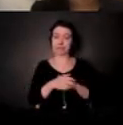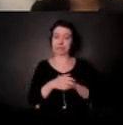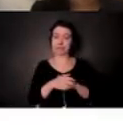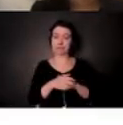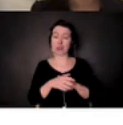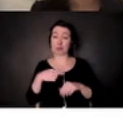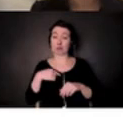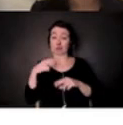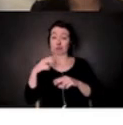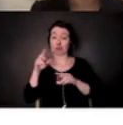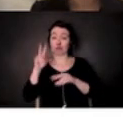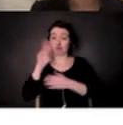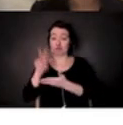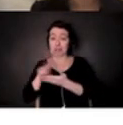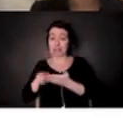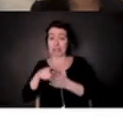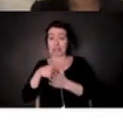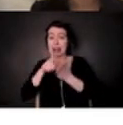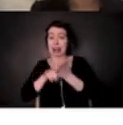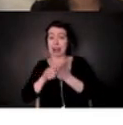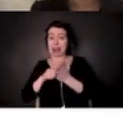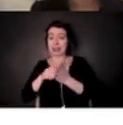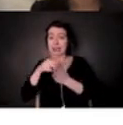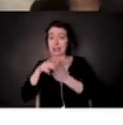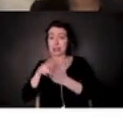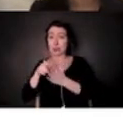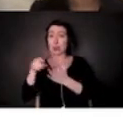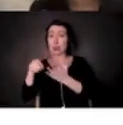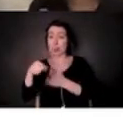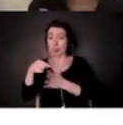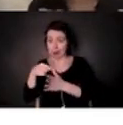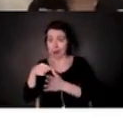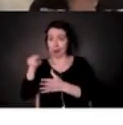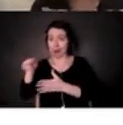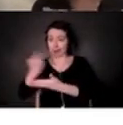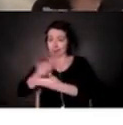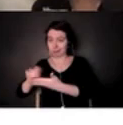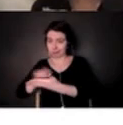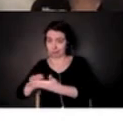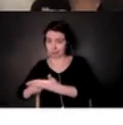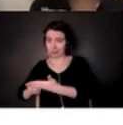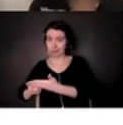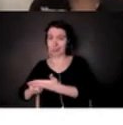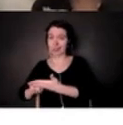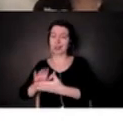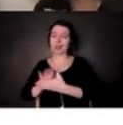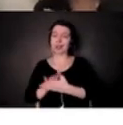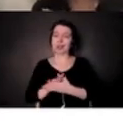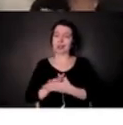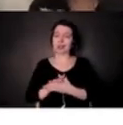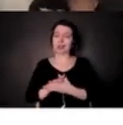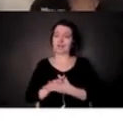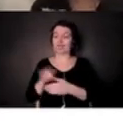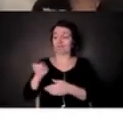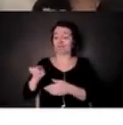approach to thinking about border art and the borderlands, it's not meant to be white. Let's just let it load for a bit. She